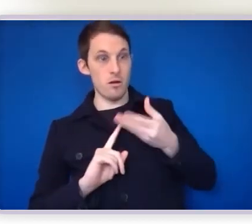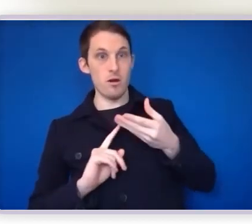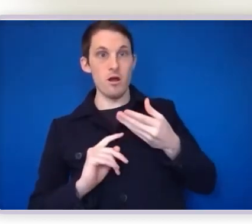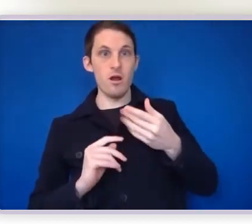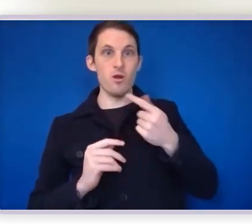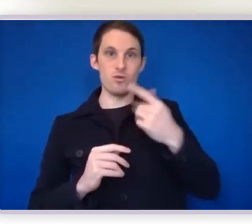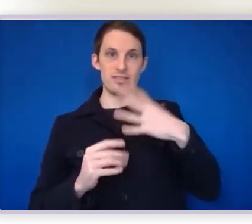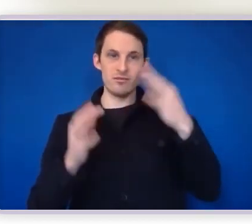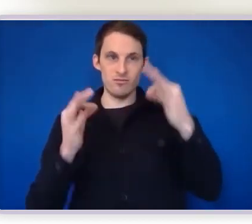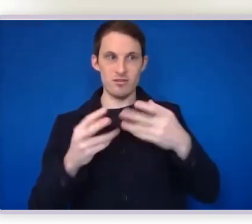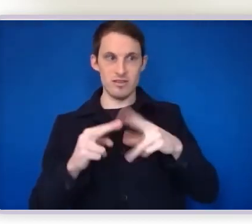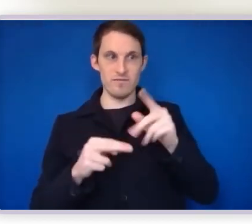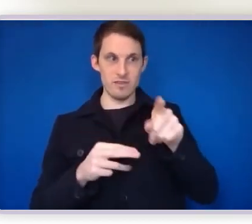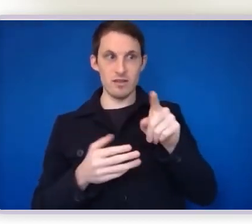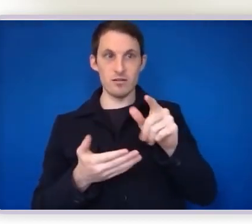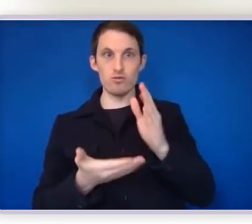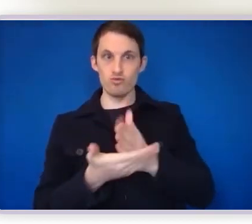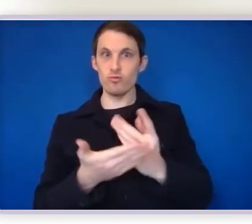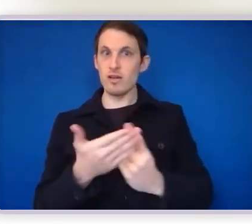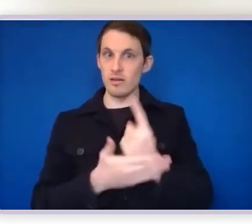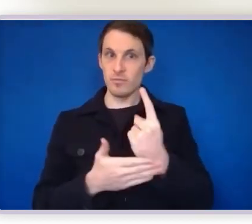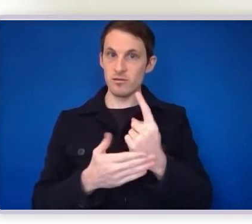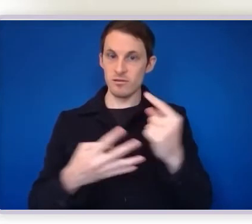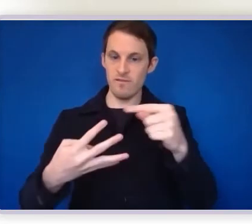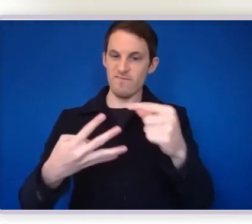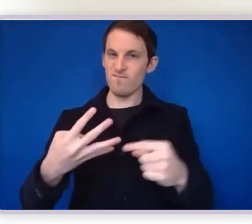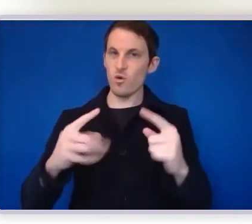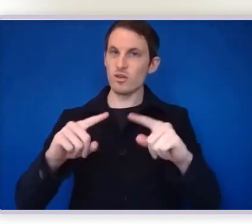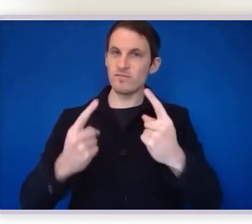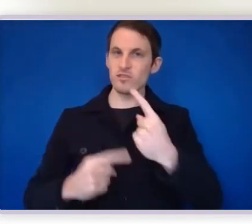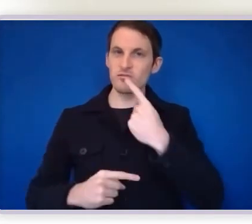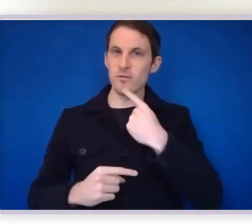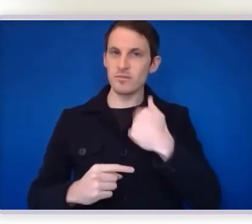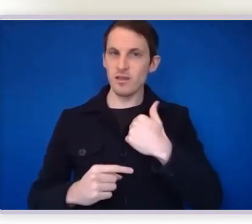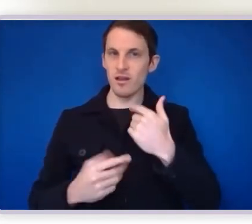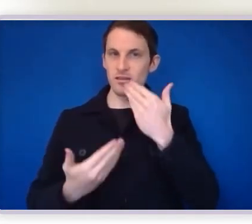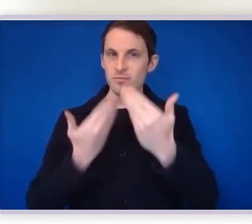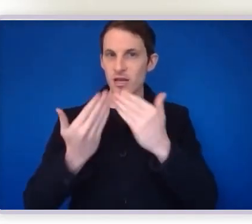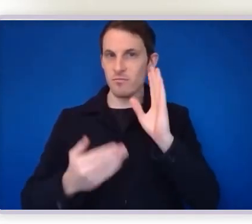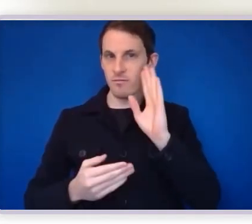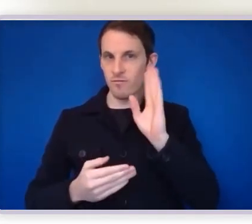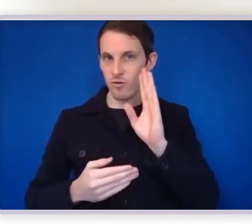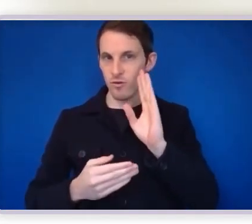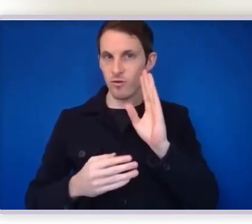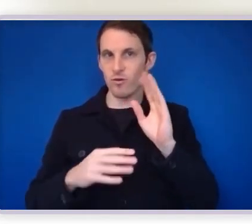And I'm talking about those 4 kinds of conduct that I referenced earlier, which were